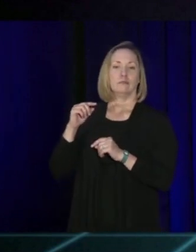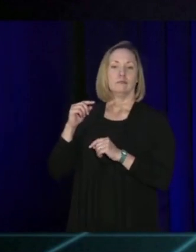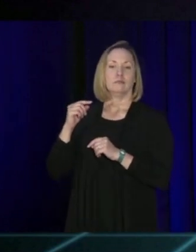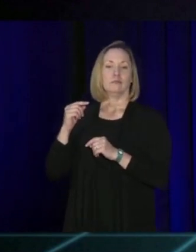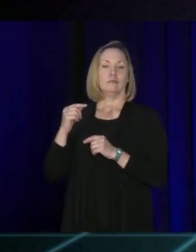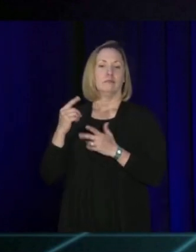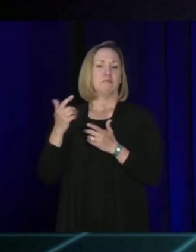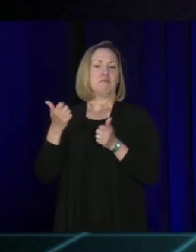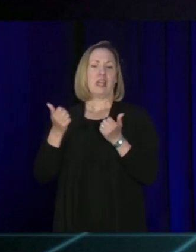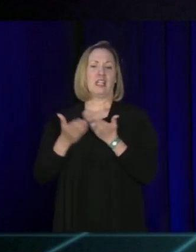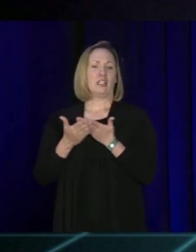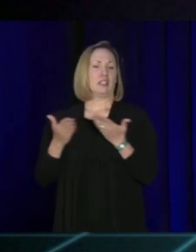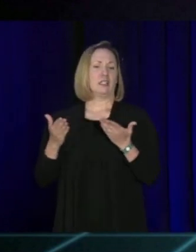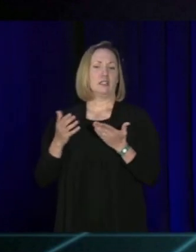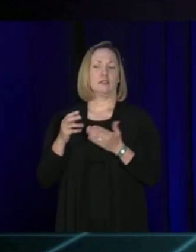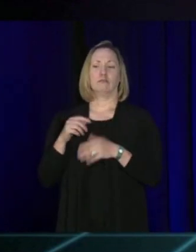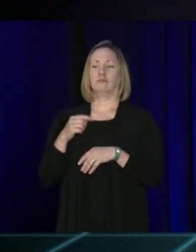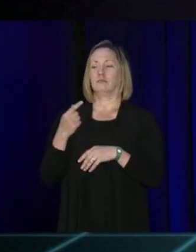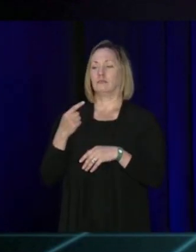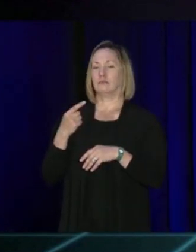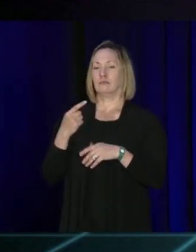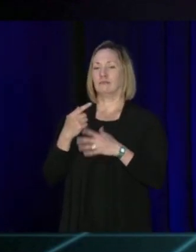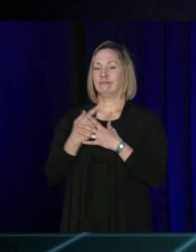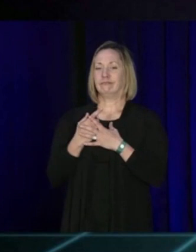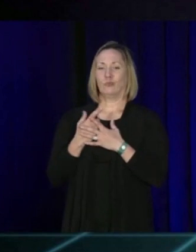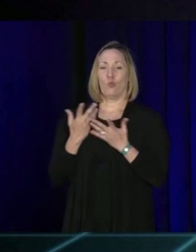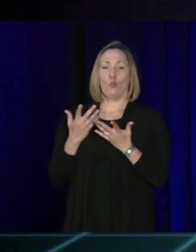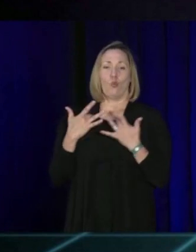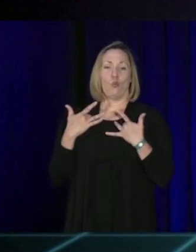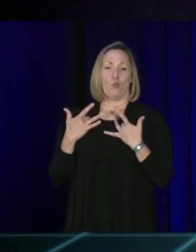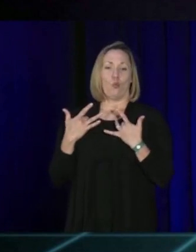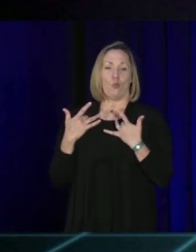anything, like, what were you up to?